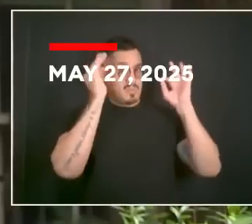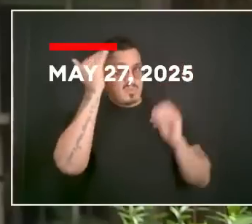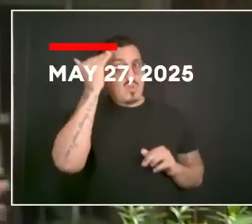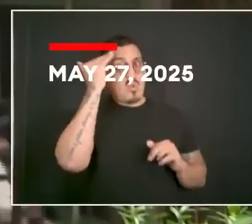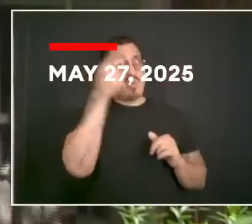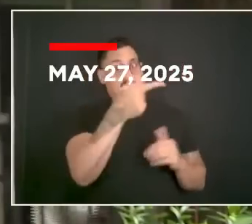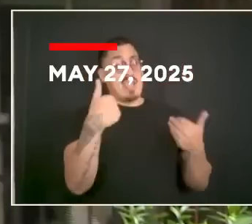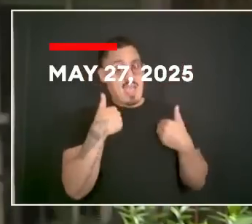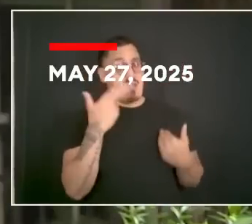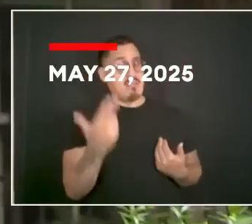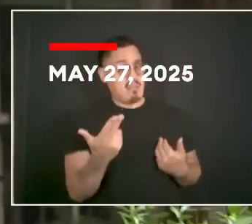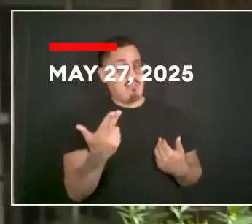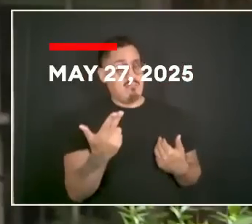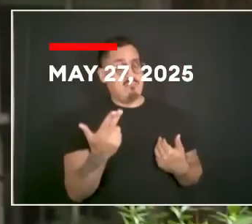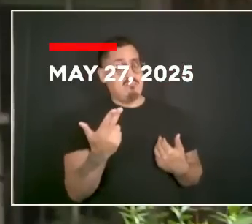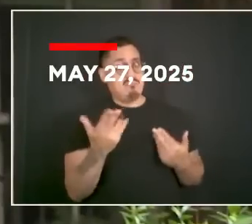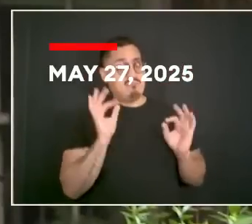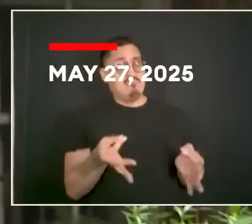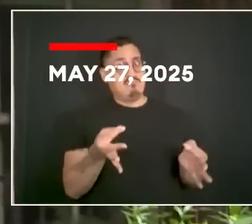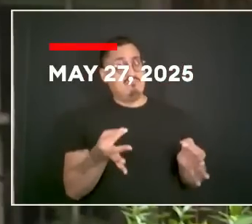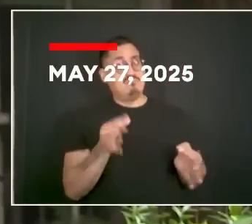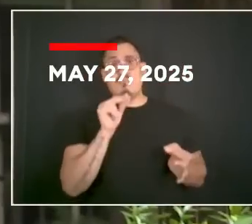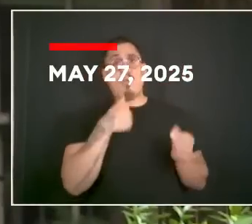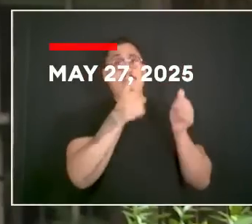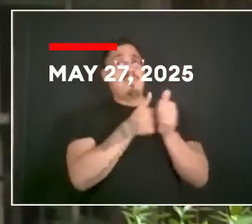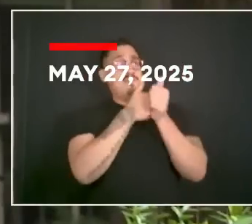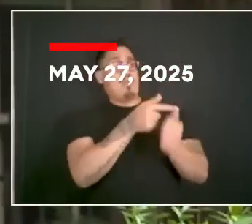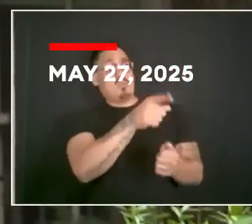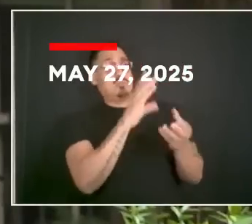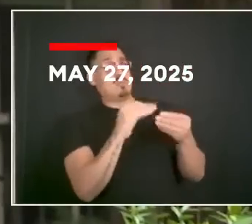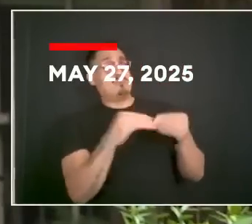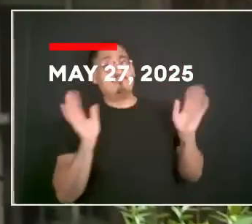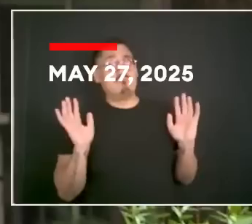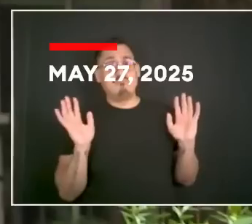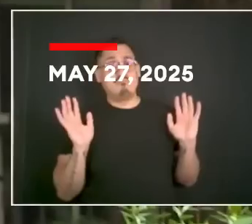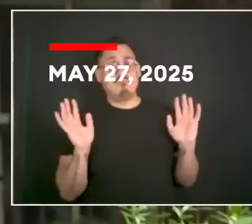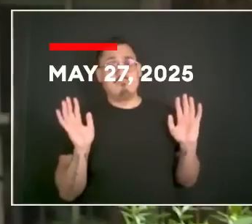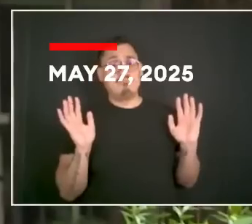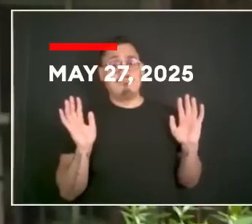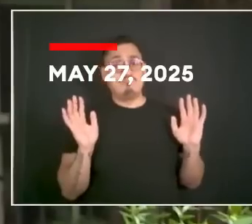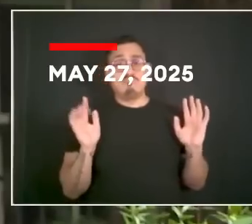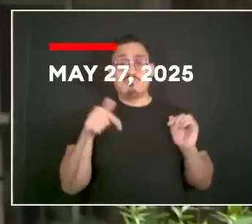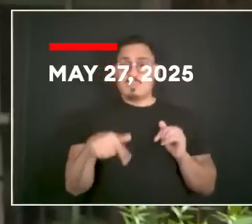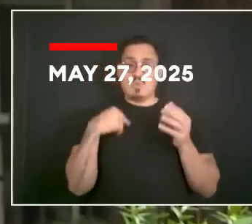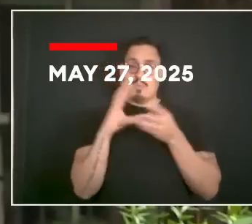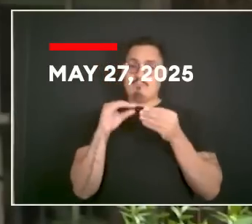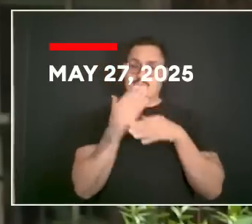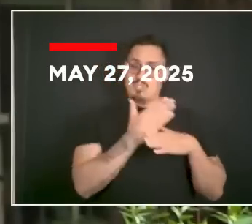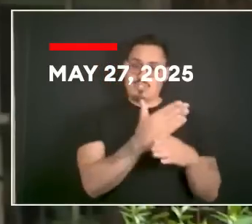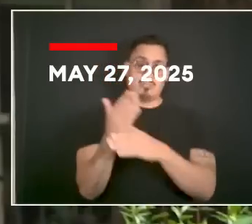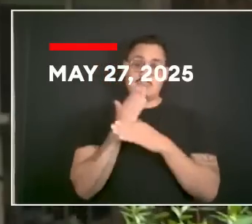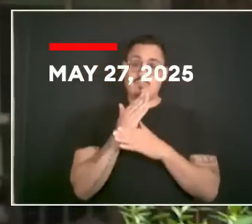with process, right? Like I feel like you had some legal troubles recently. This is what I'm sharing with you. I trust